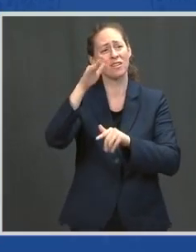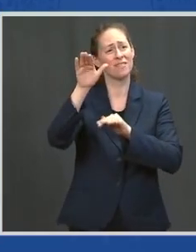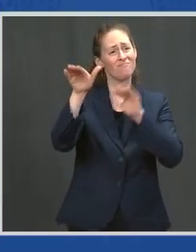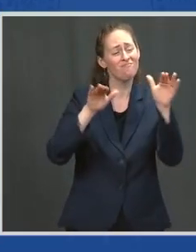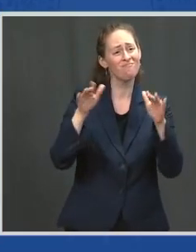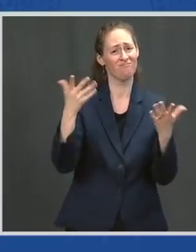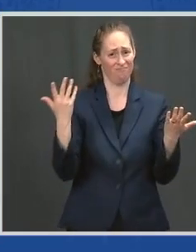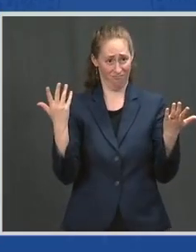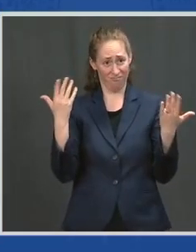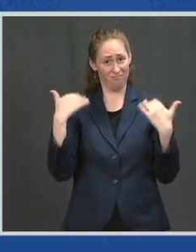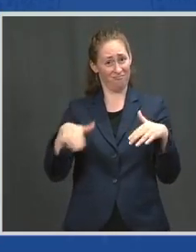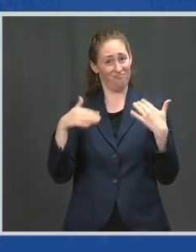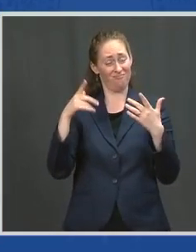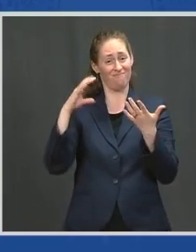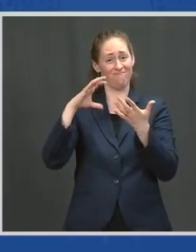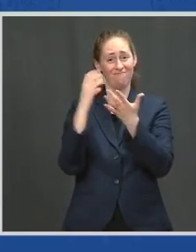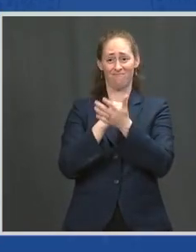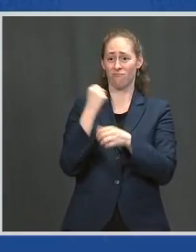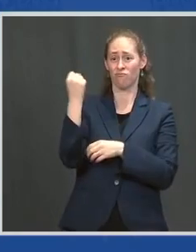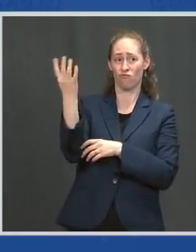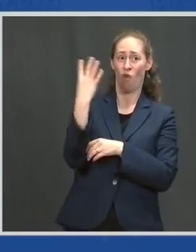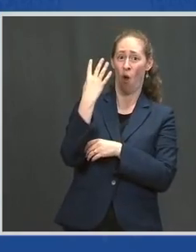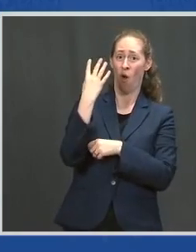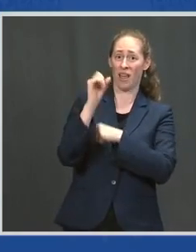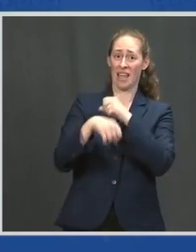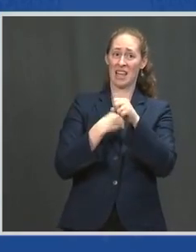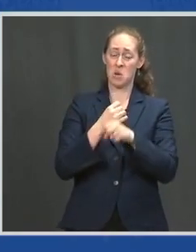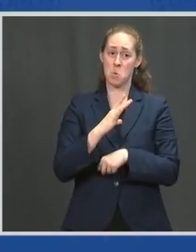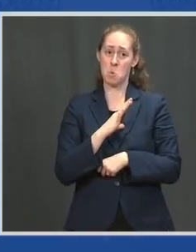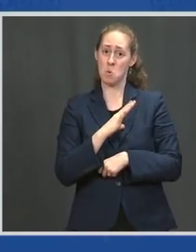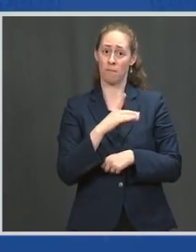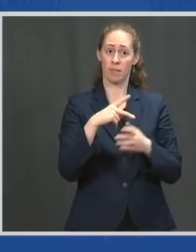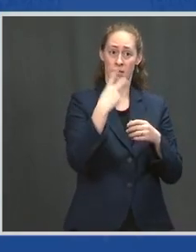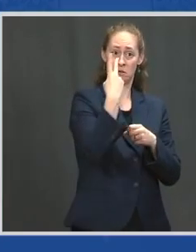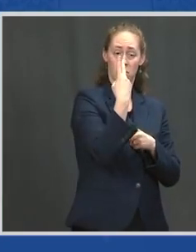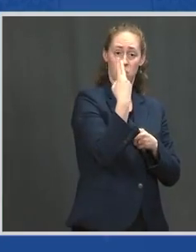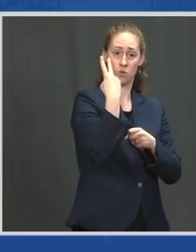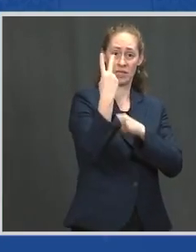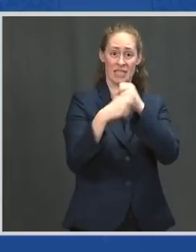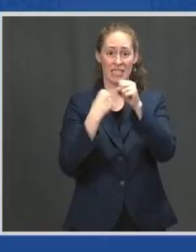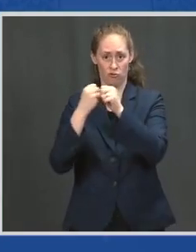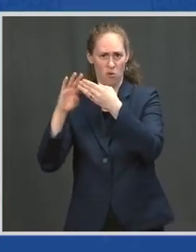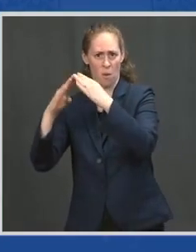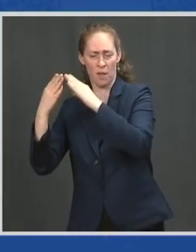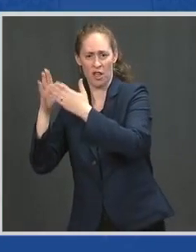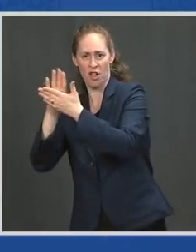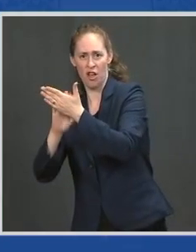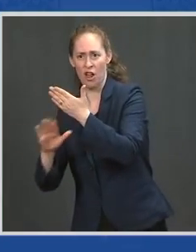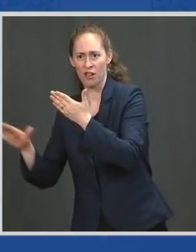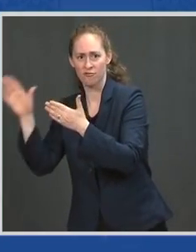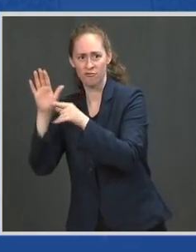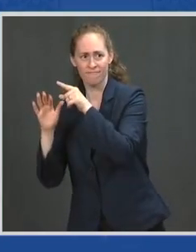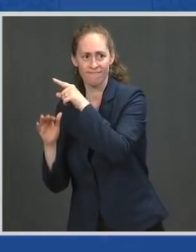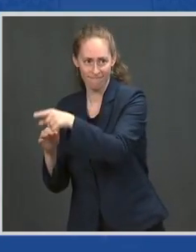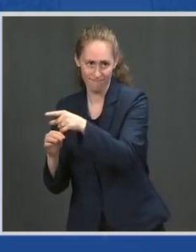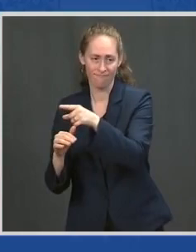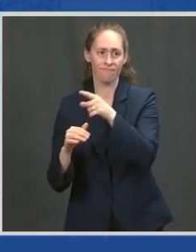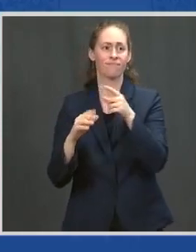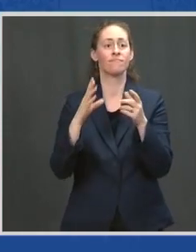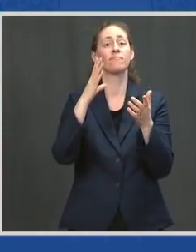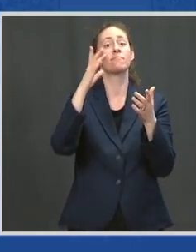here, 2 years out of here, it's 2 years toward a state university. You cut tuition in half for a 4-year degree as